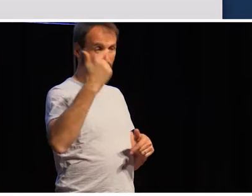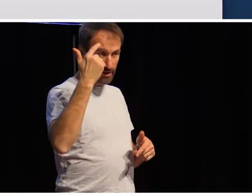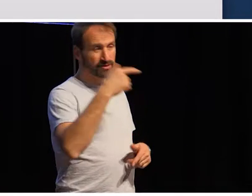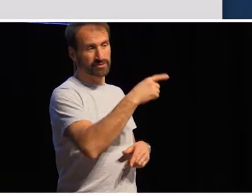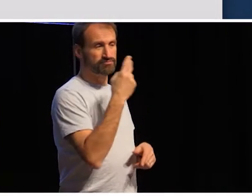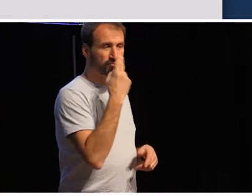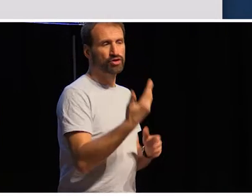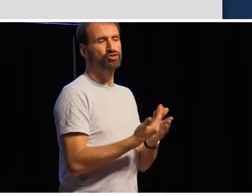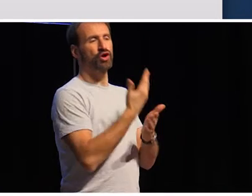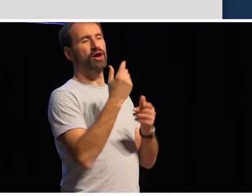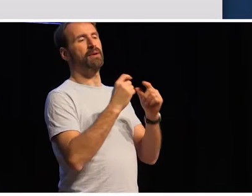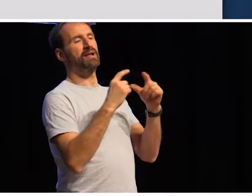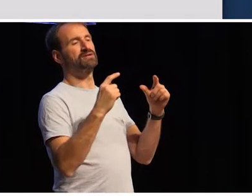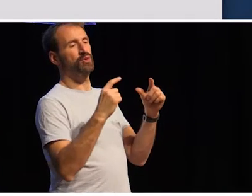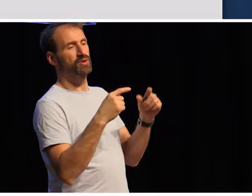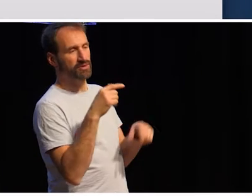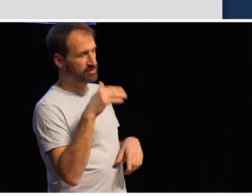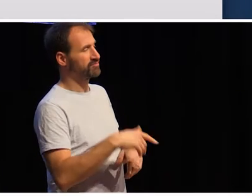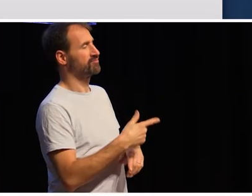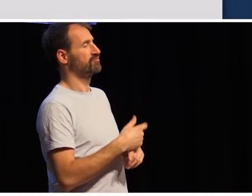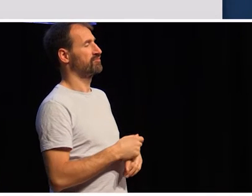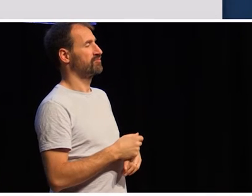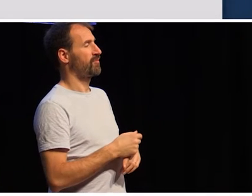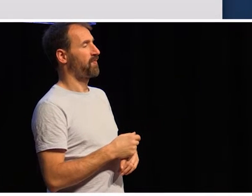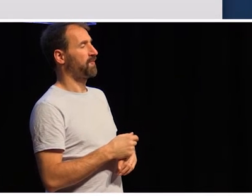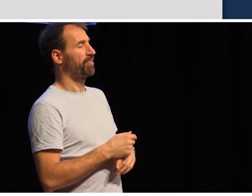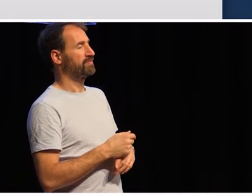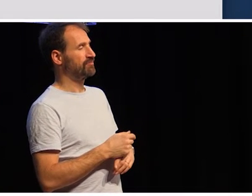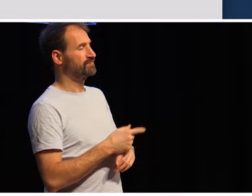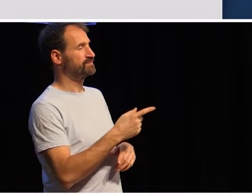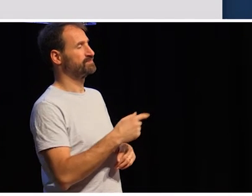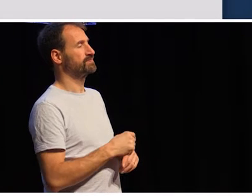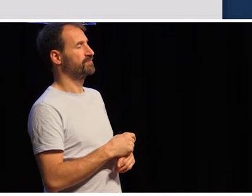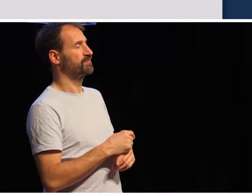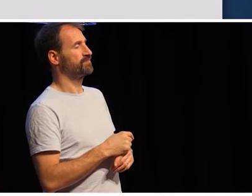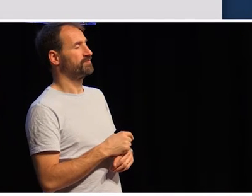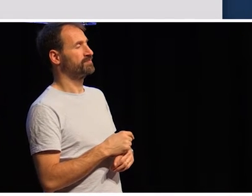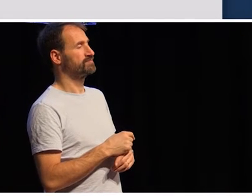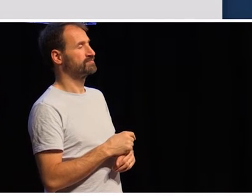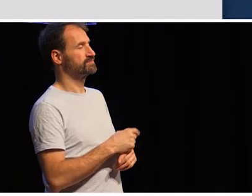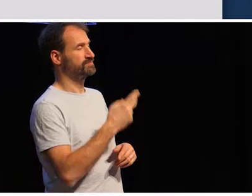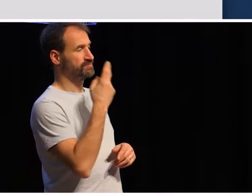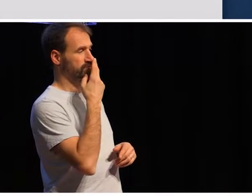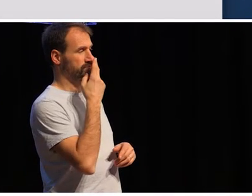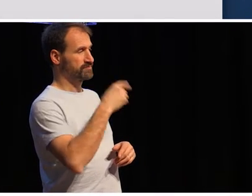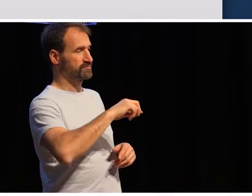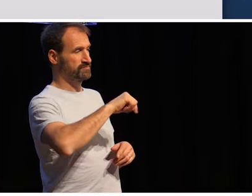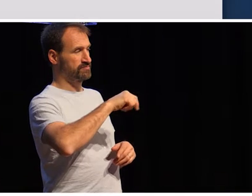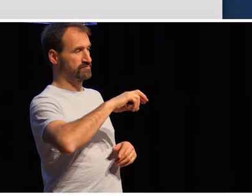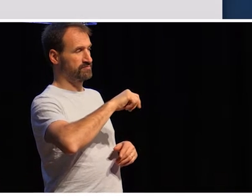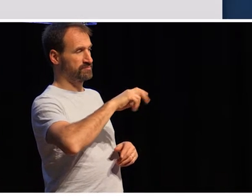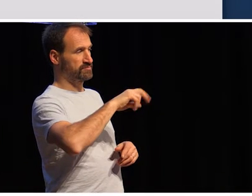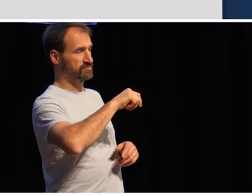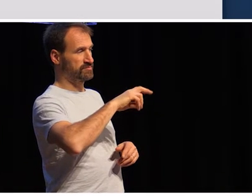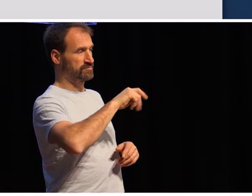called the real-time gauge, and if I start it, you can see I can turn that dial here, and you